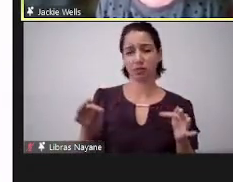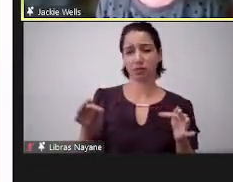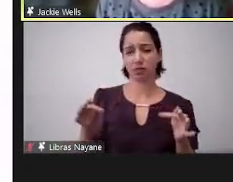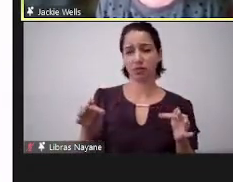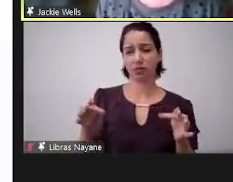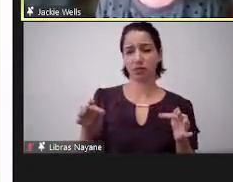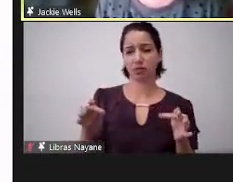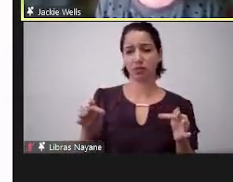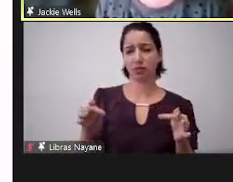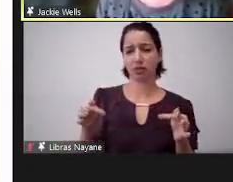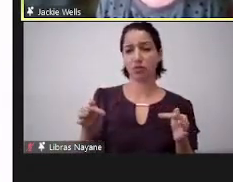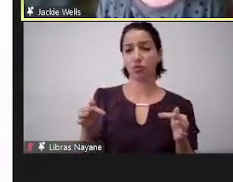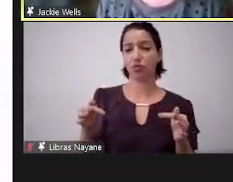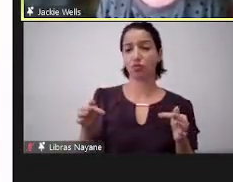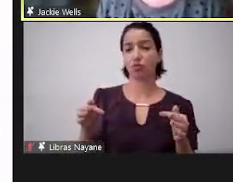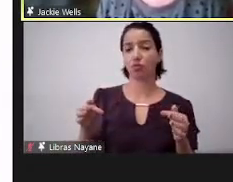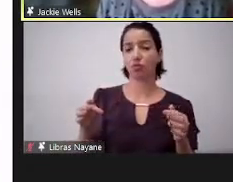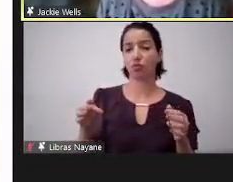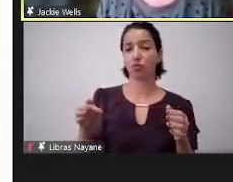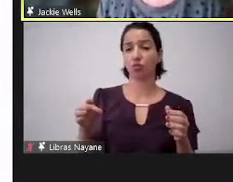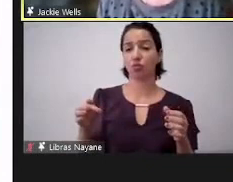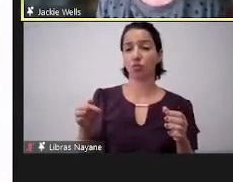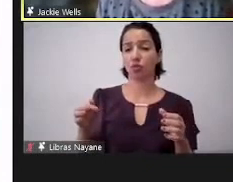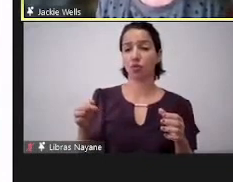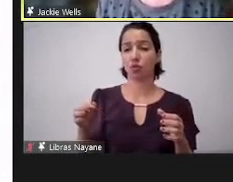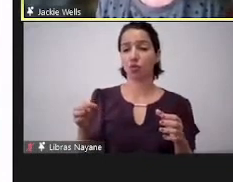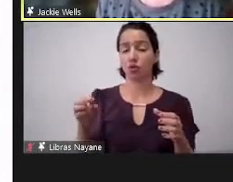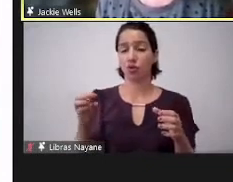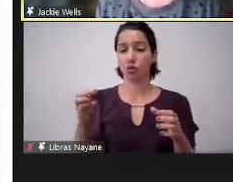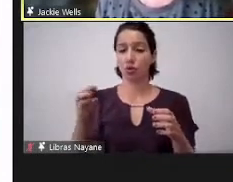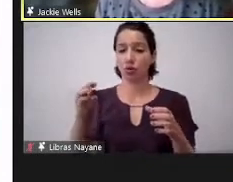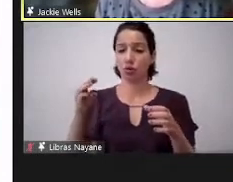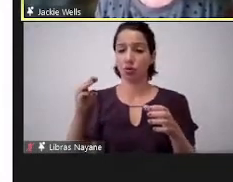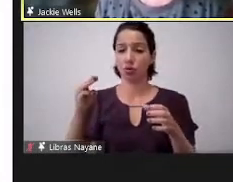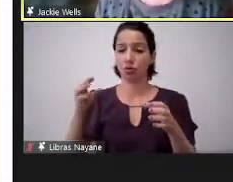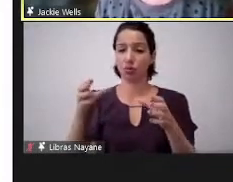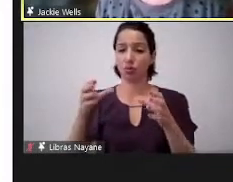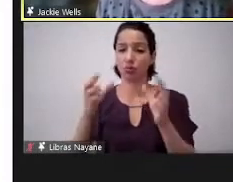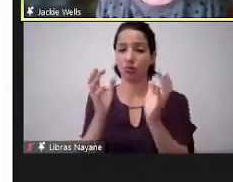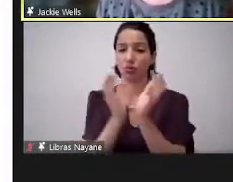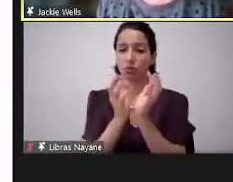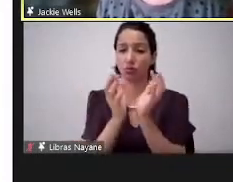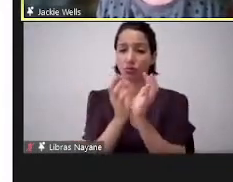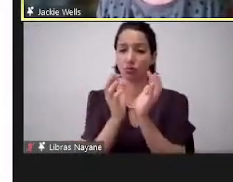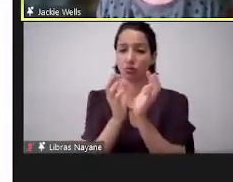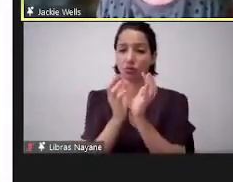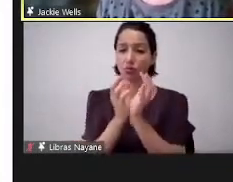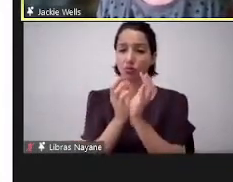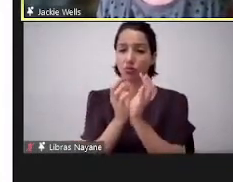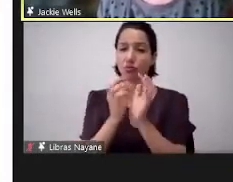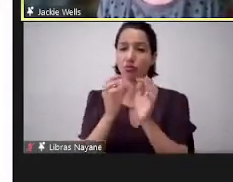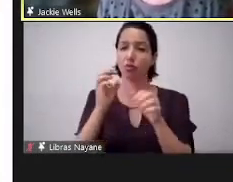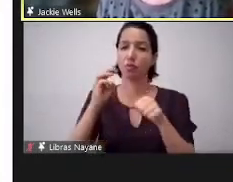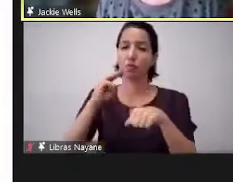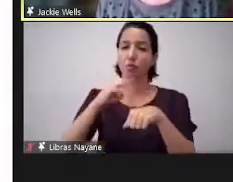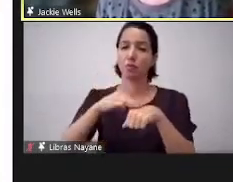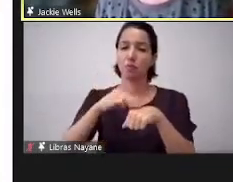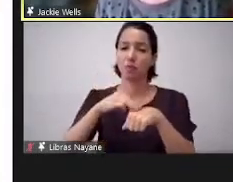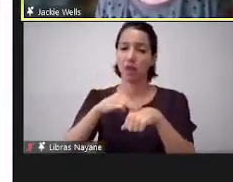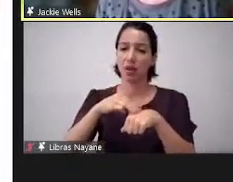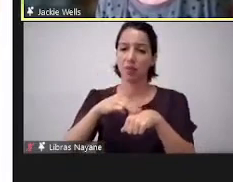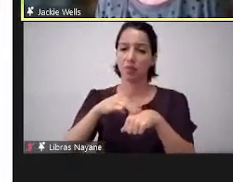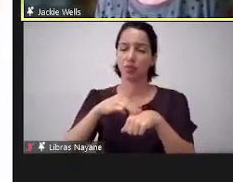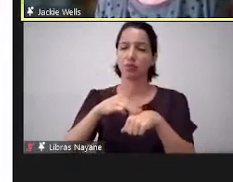contribution schemes can have some certainty over their tax system, high earners in defined benefit